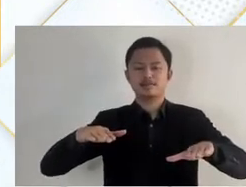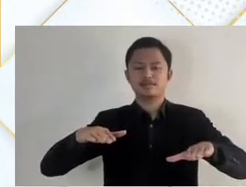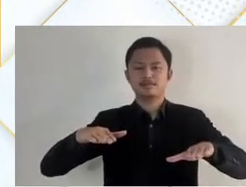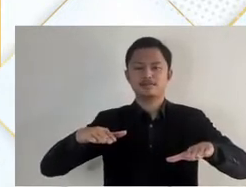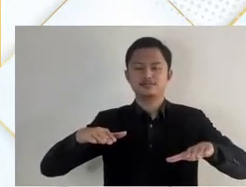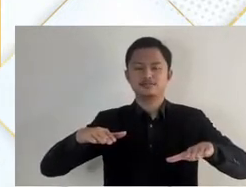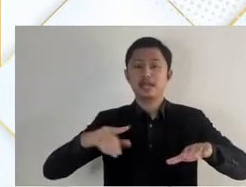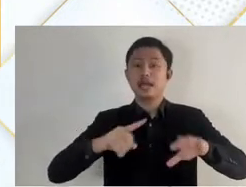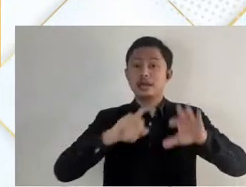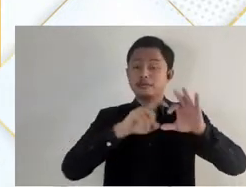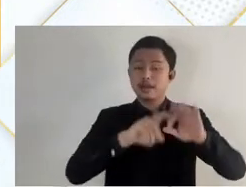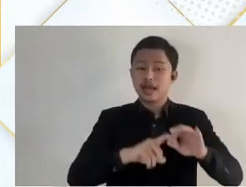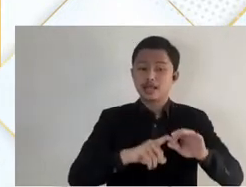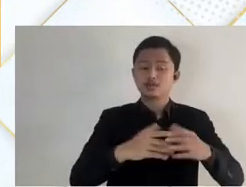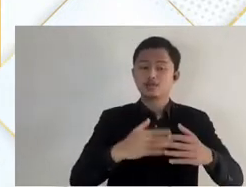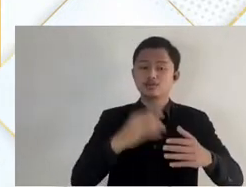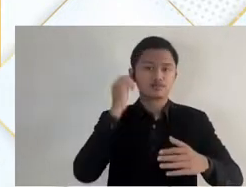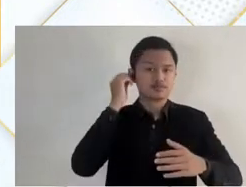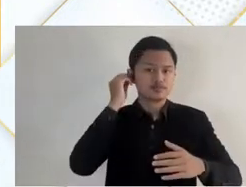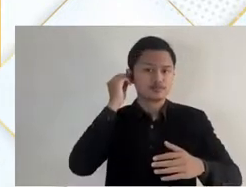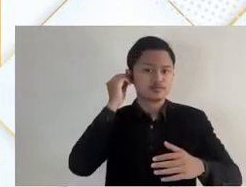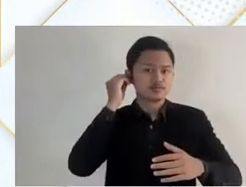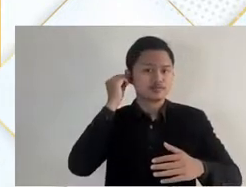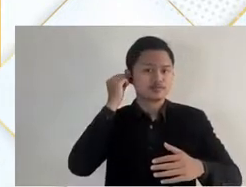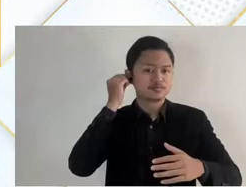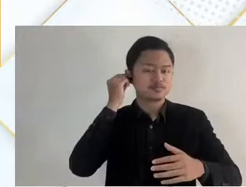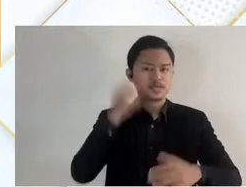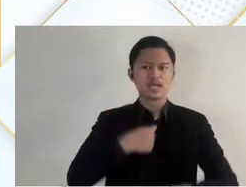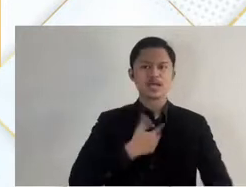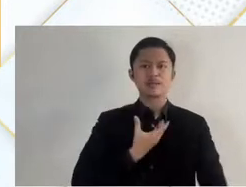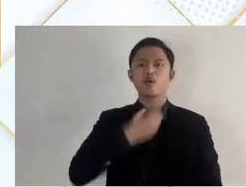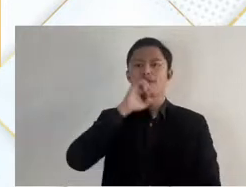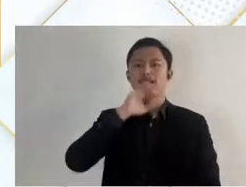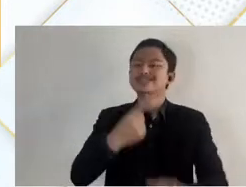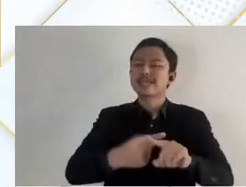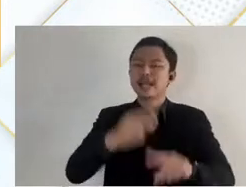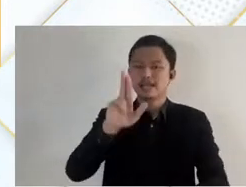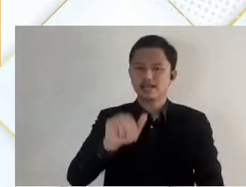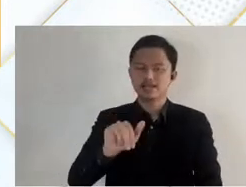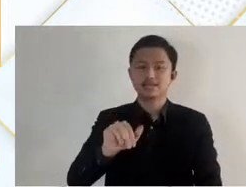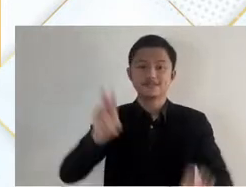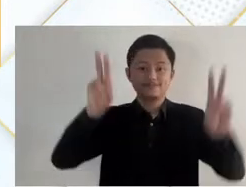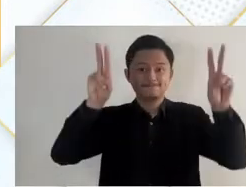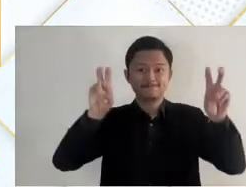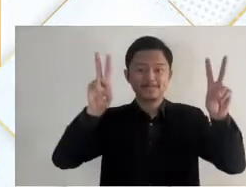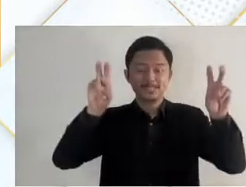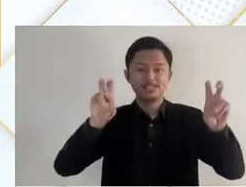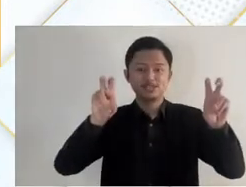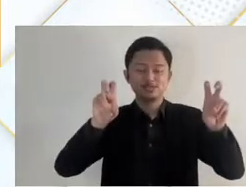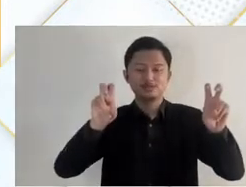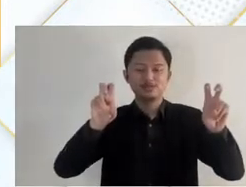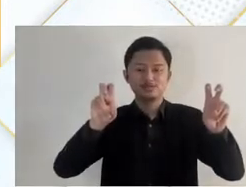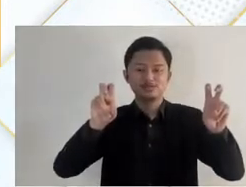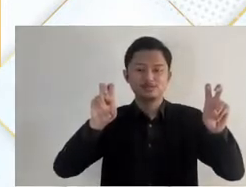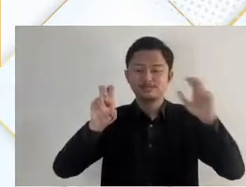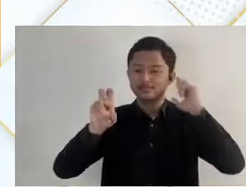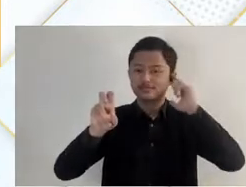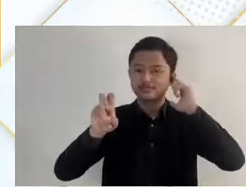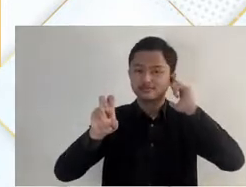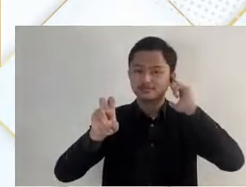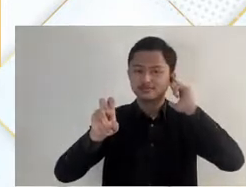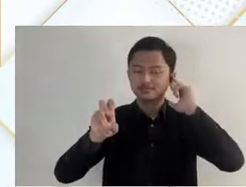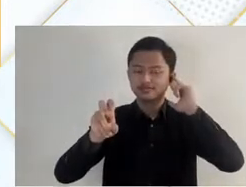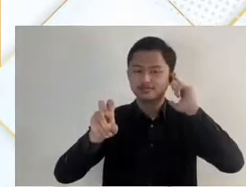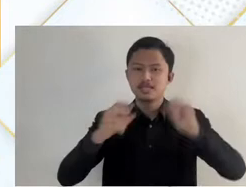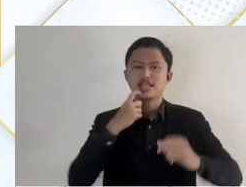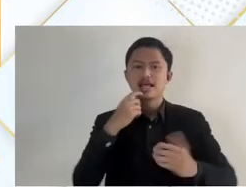or downsizing. Let me say once again, the issue of exits without strategy